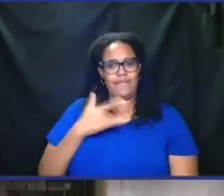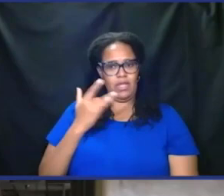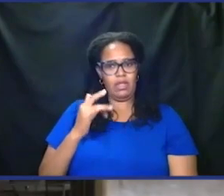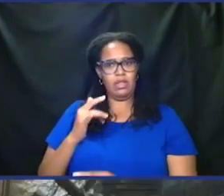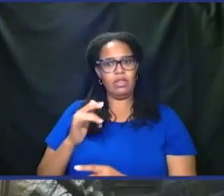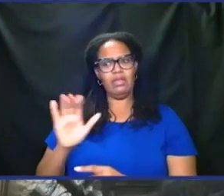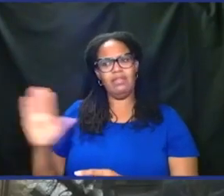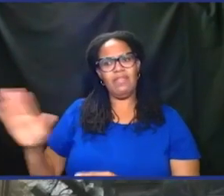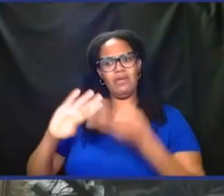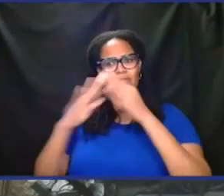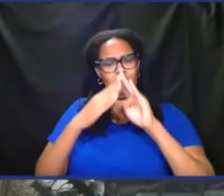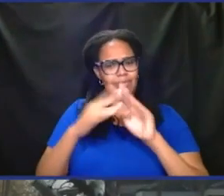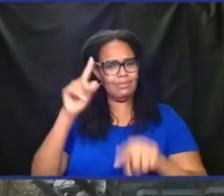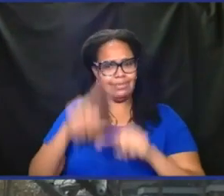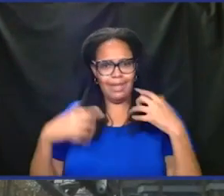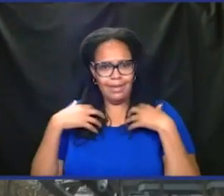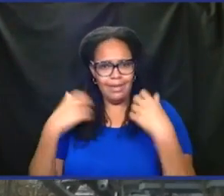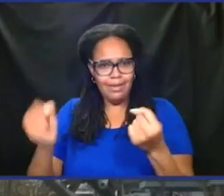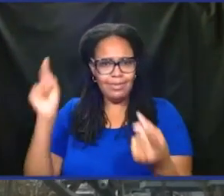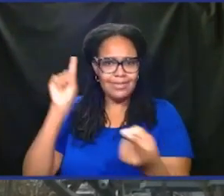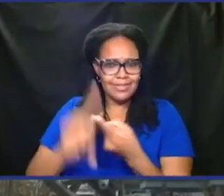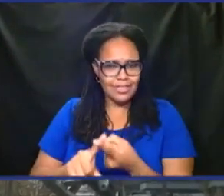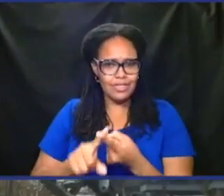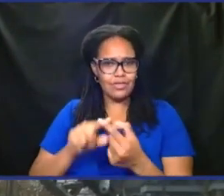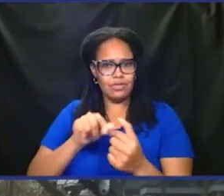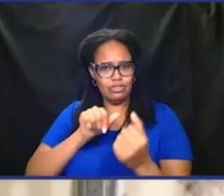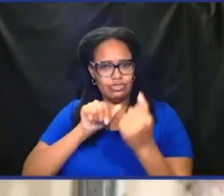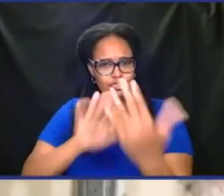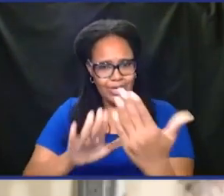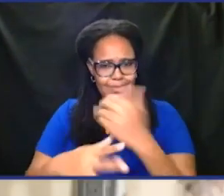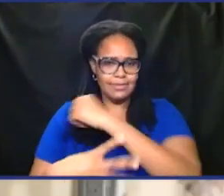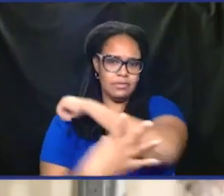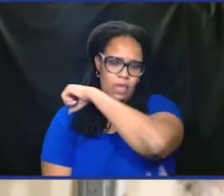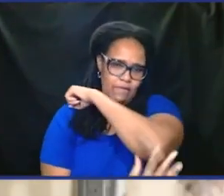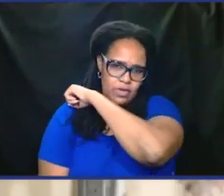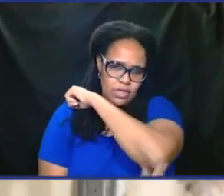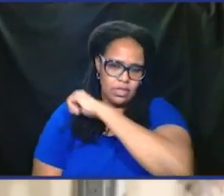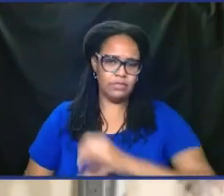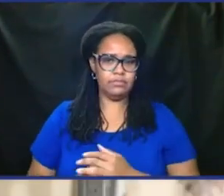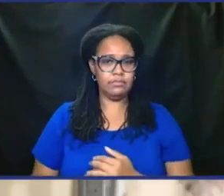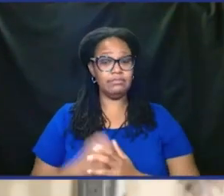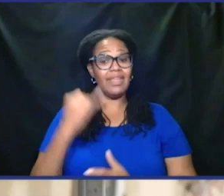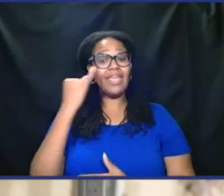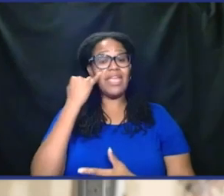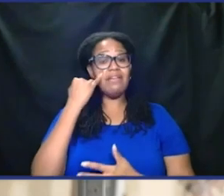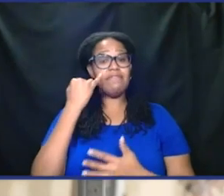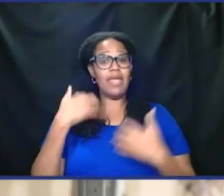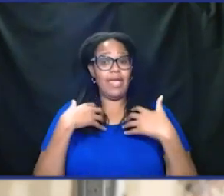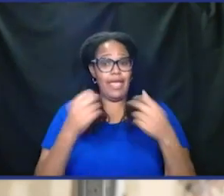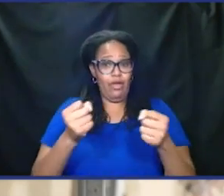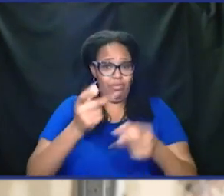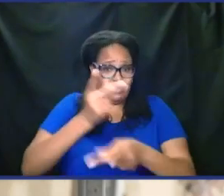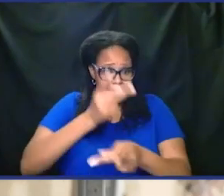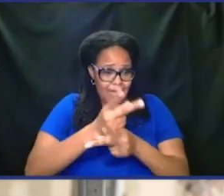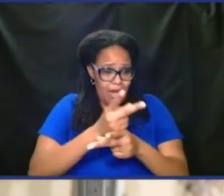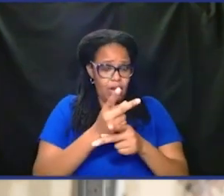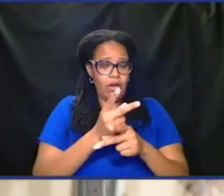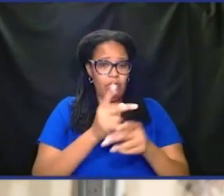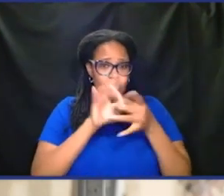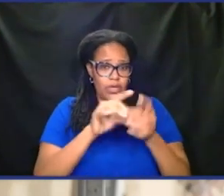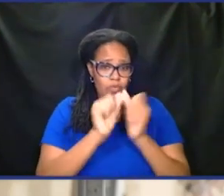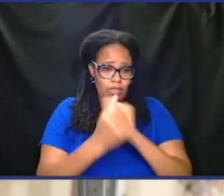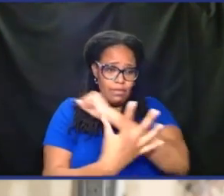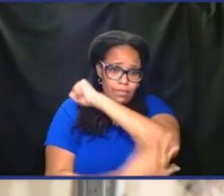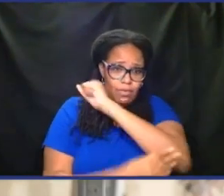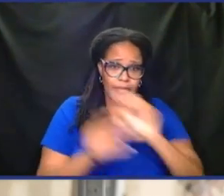impacts health here every single day, poverty. If we prioritize the health care of poor people in poor communities